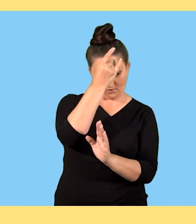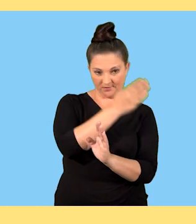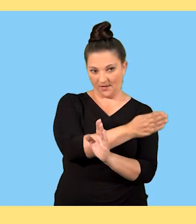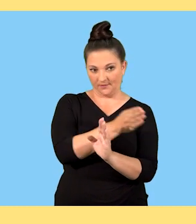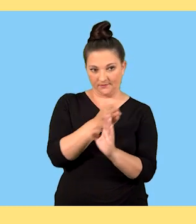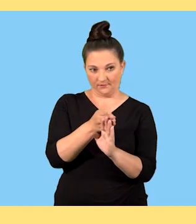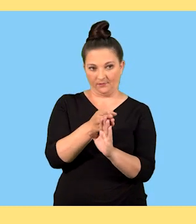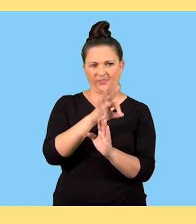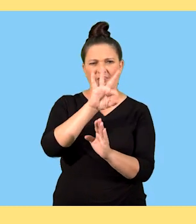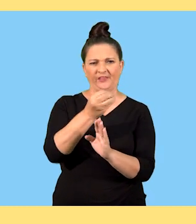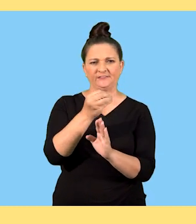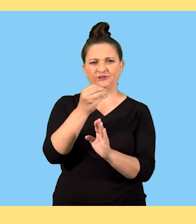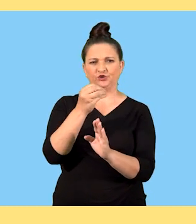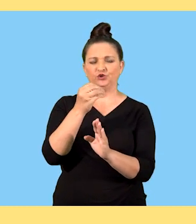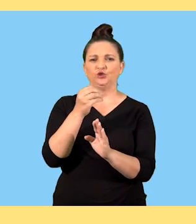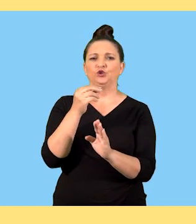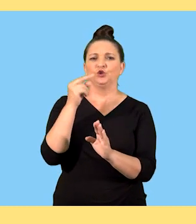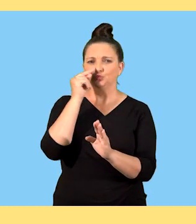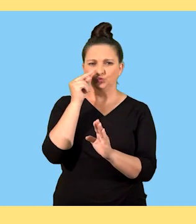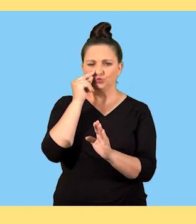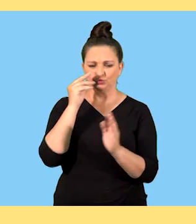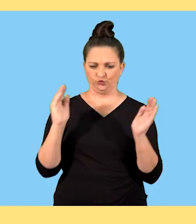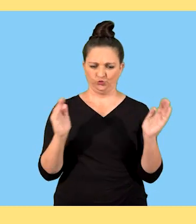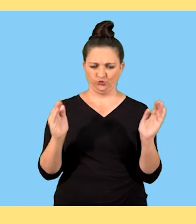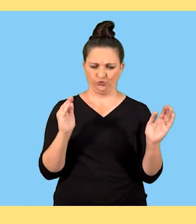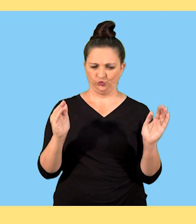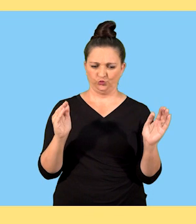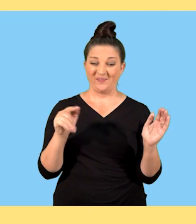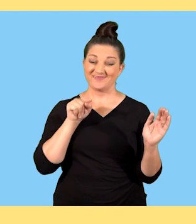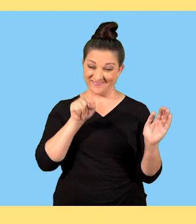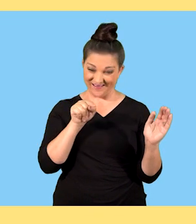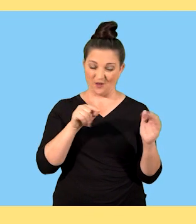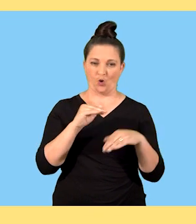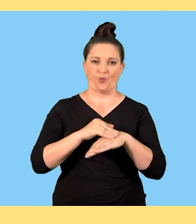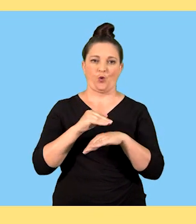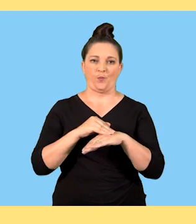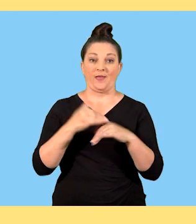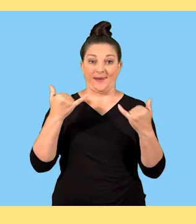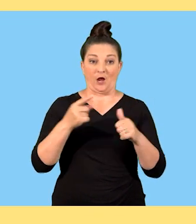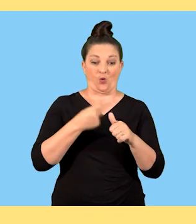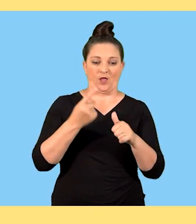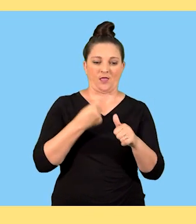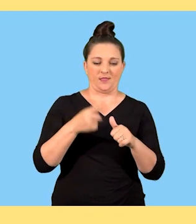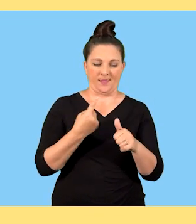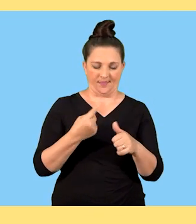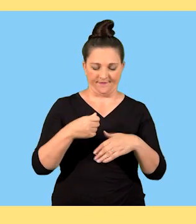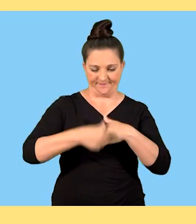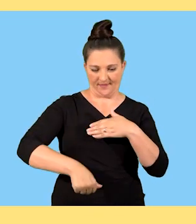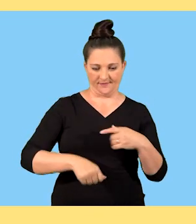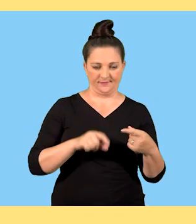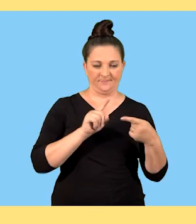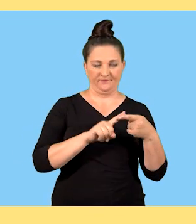30 June. This one here becomes our problem. How many months is that? So we begin to count. We count the month